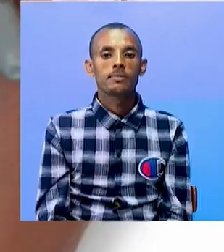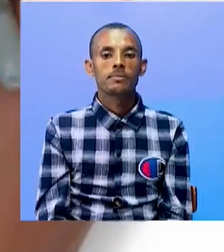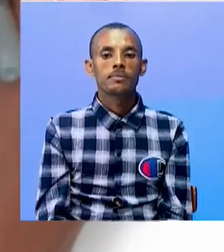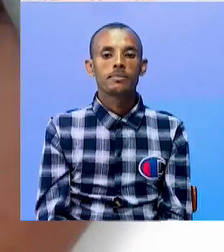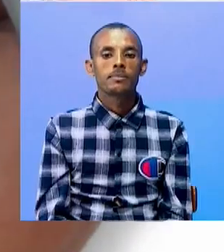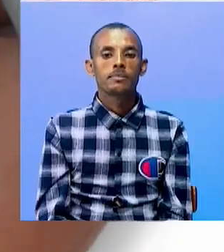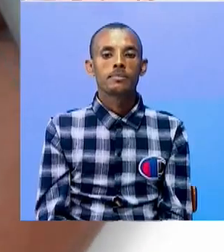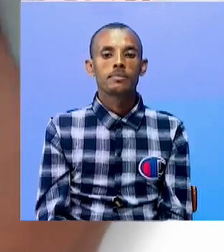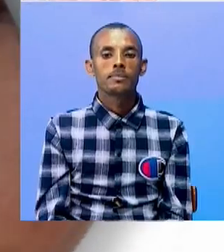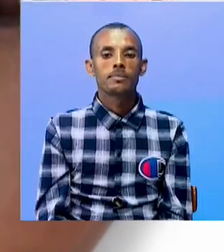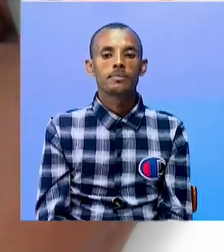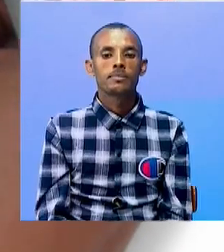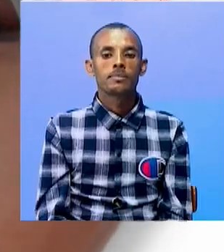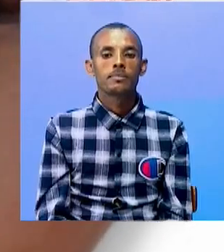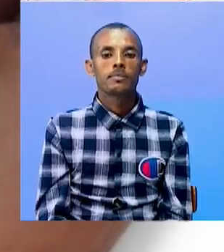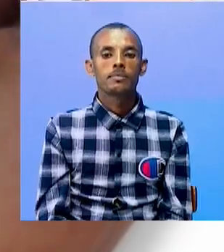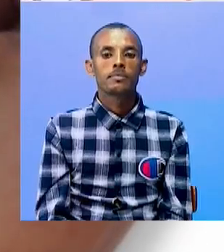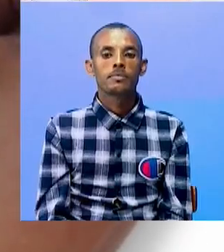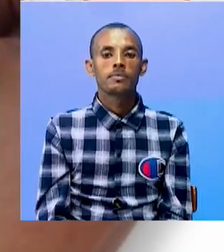expressions.